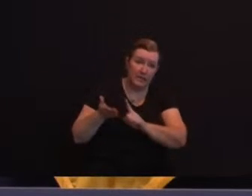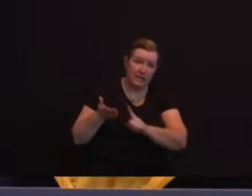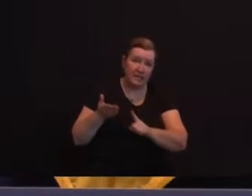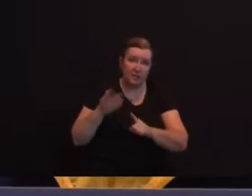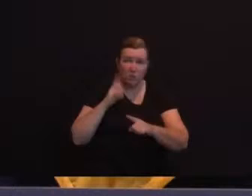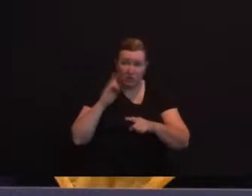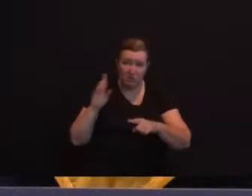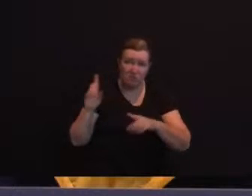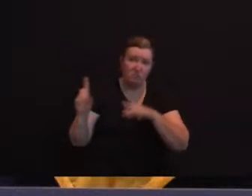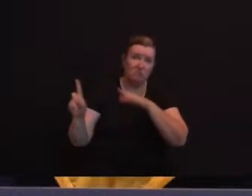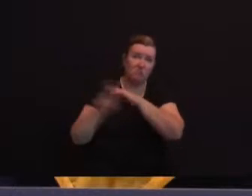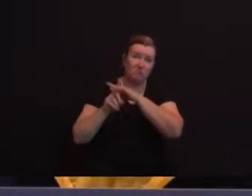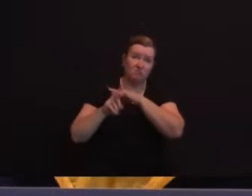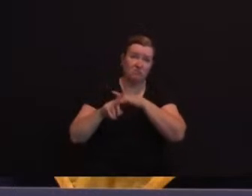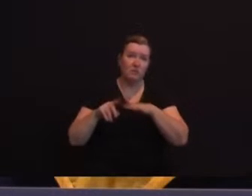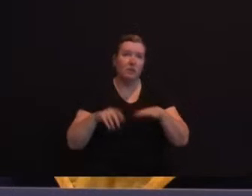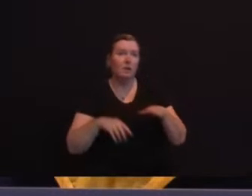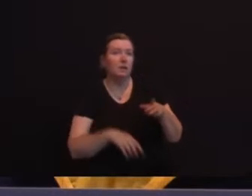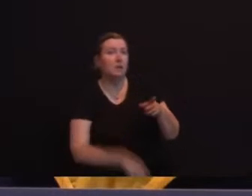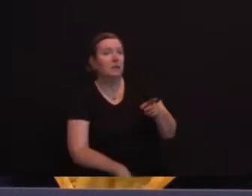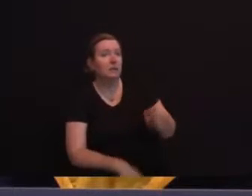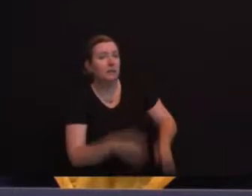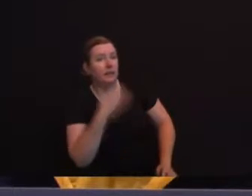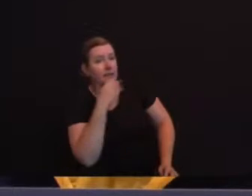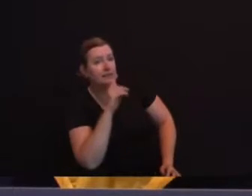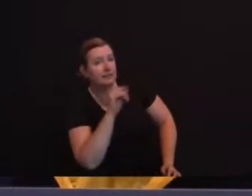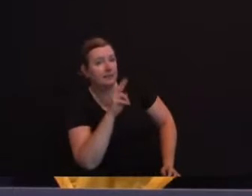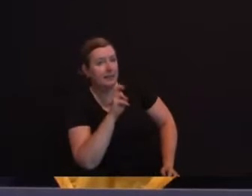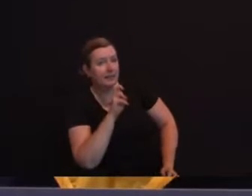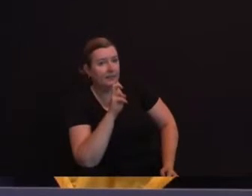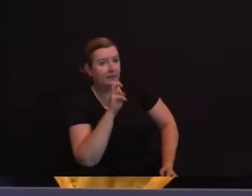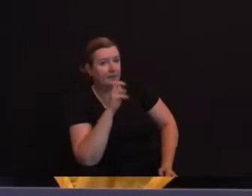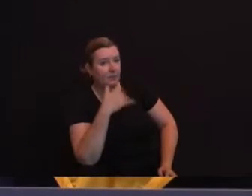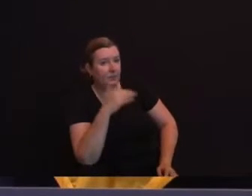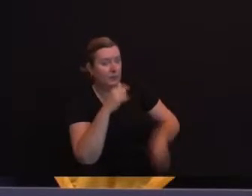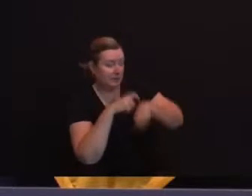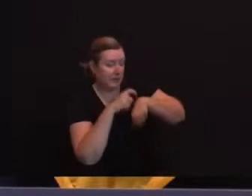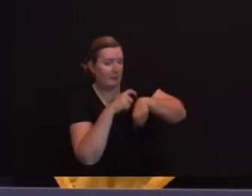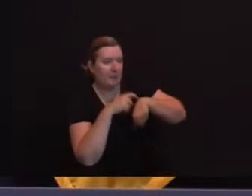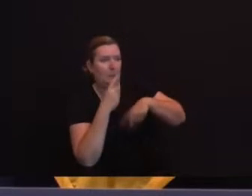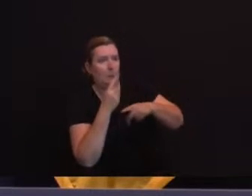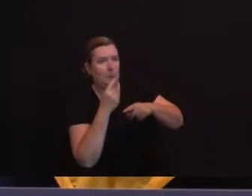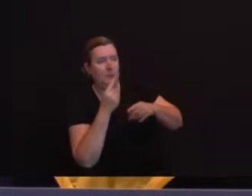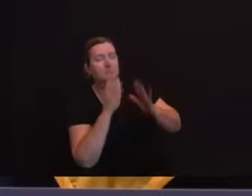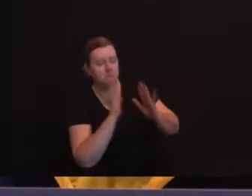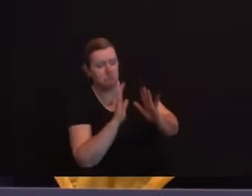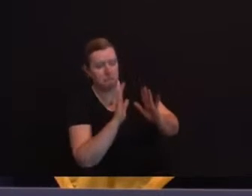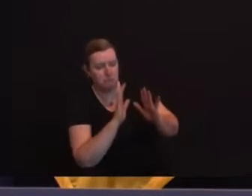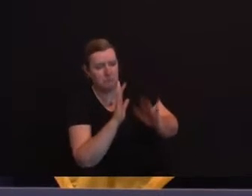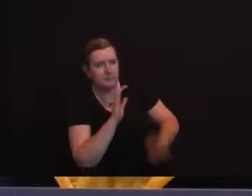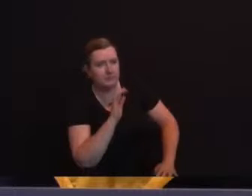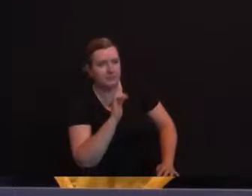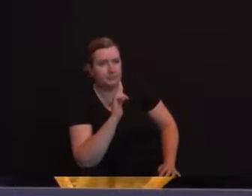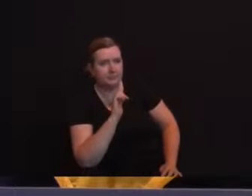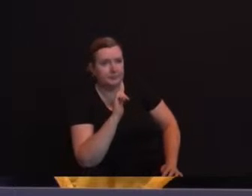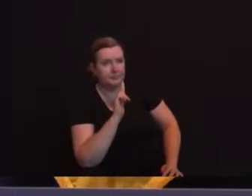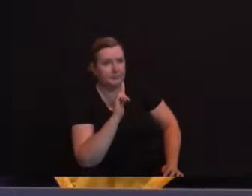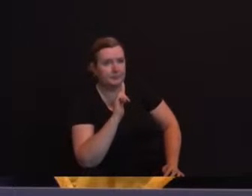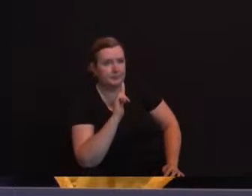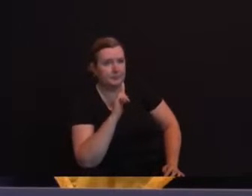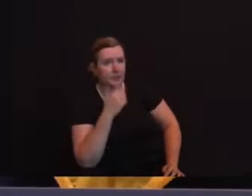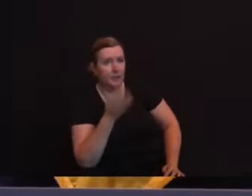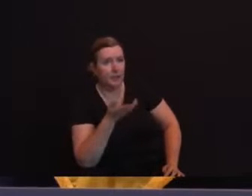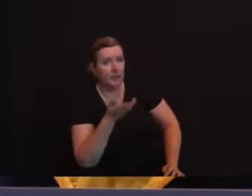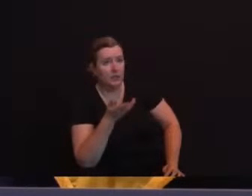Dave. We're going to be relatively, only because we're under the gun here in the White House, we'll be relatively crisp in answers. Listen, as I said,